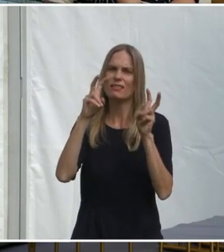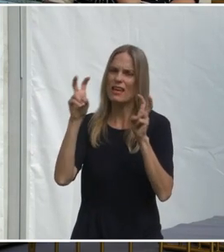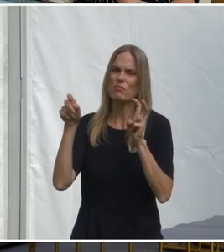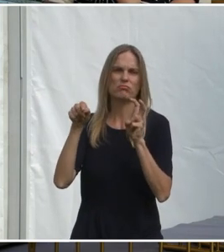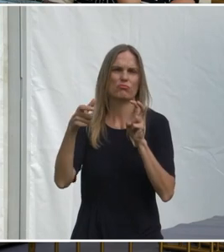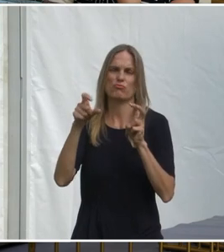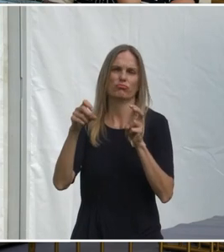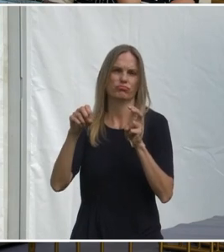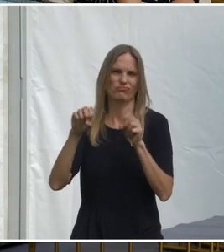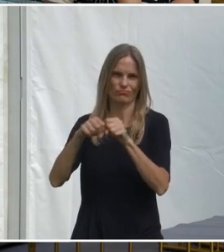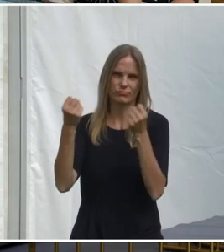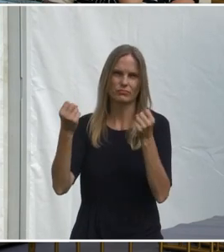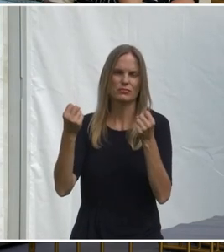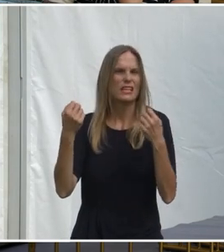forward?